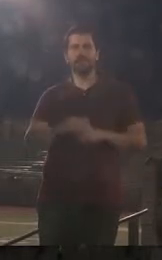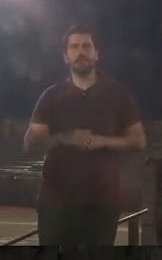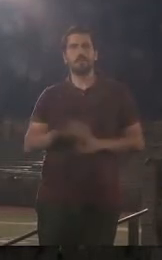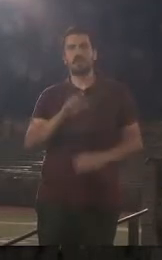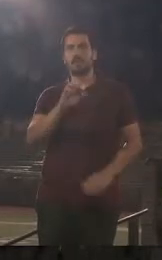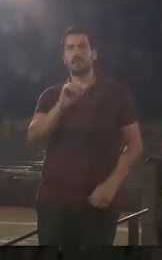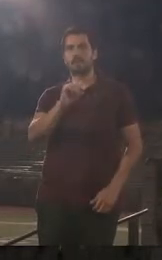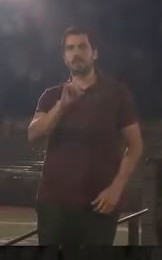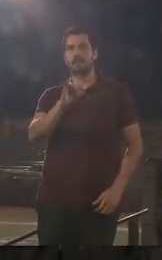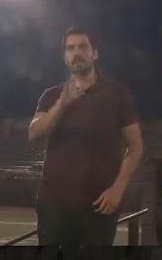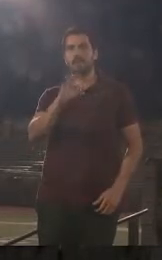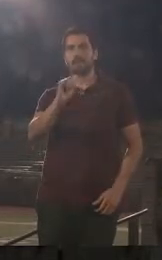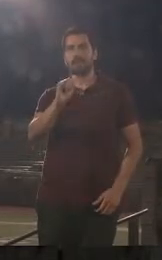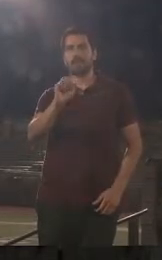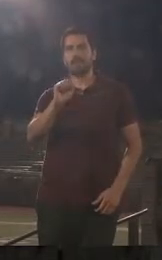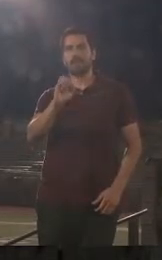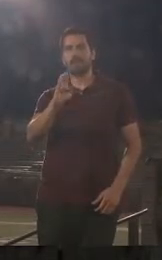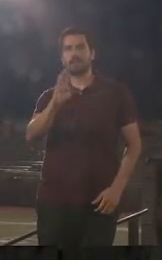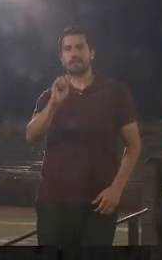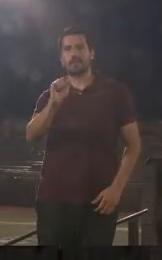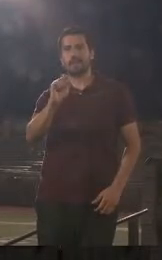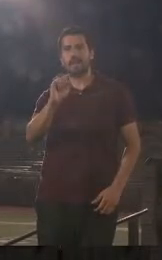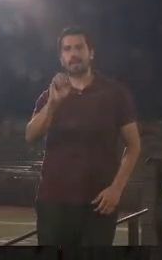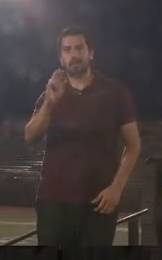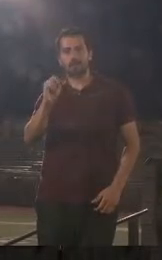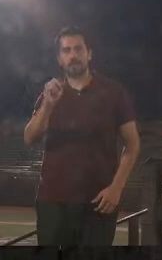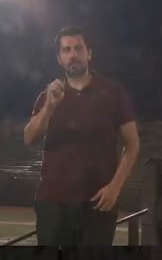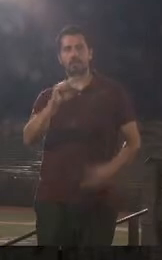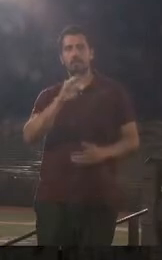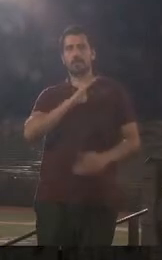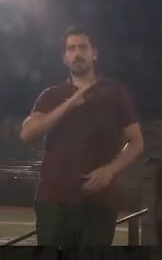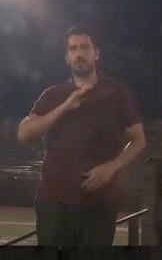Alicia Sebastian, Board Vice President, District 2.